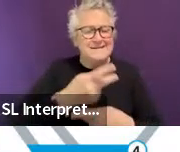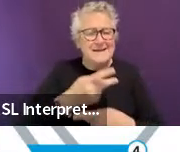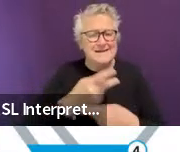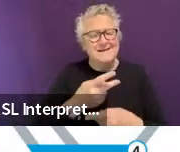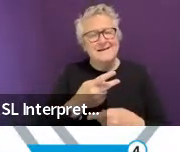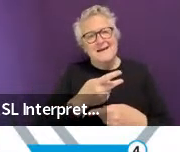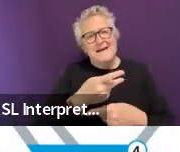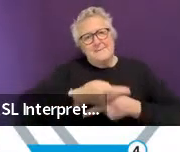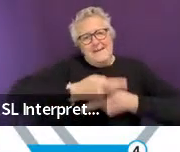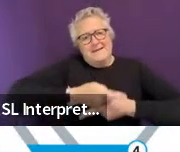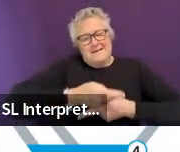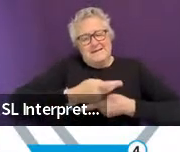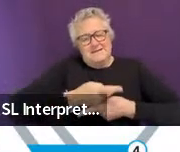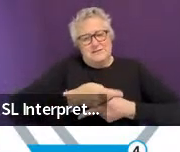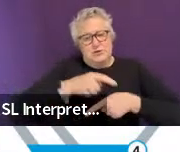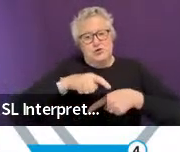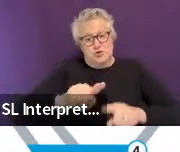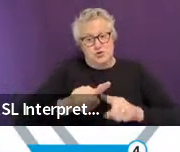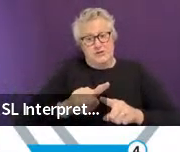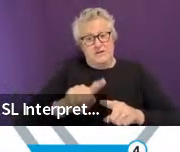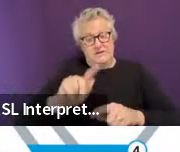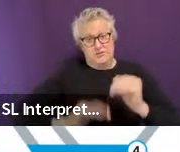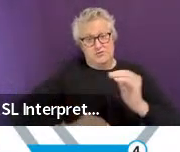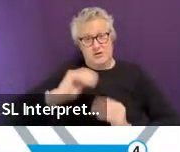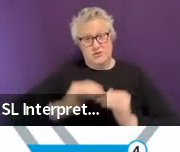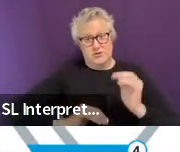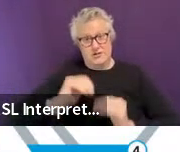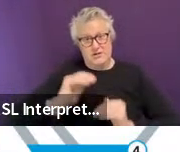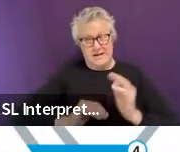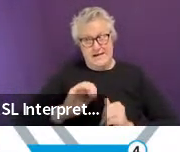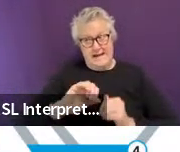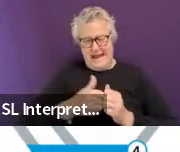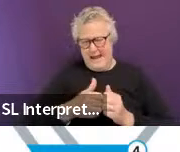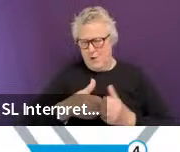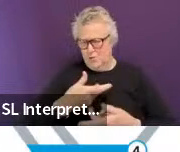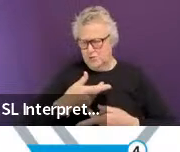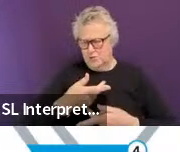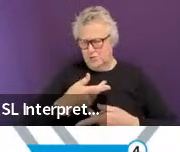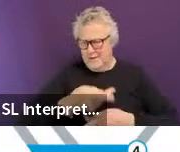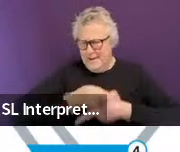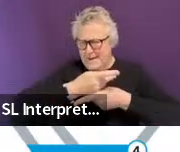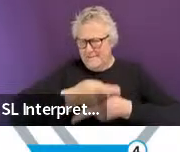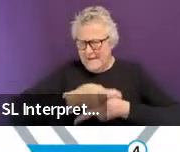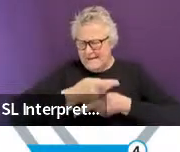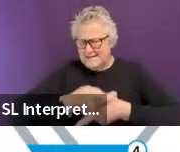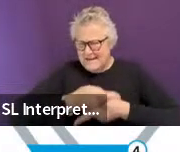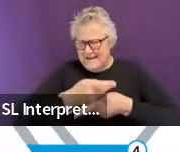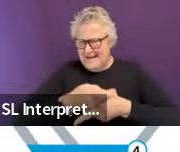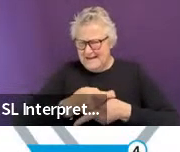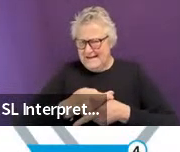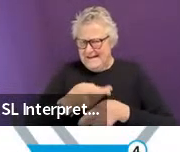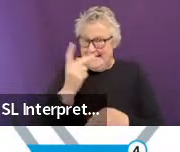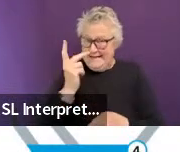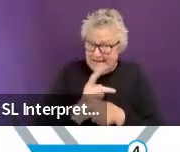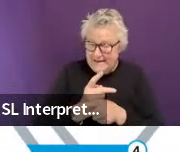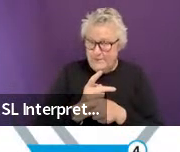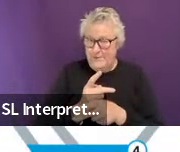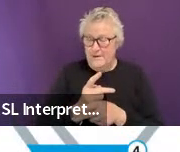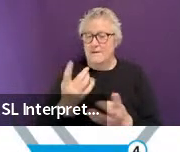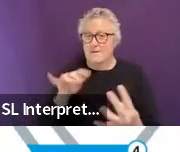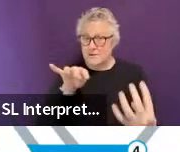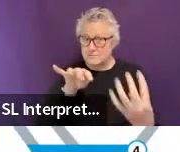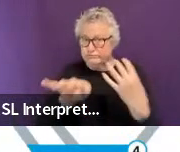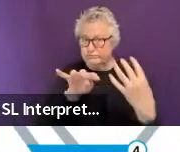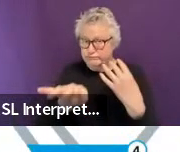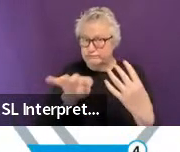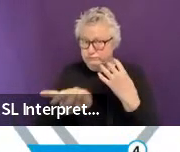maintain operations during construction. So that's an important fact that's kind of not on these summary sheets, but